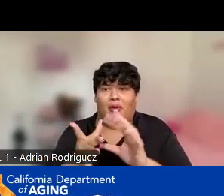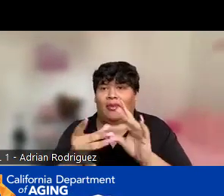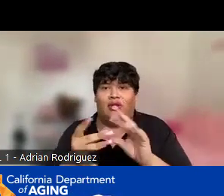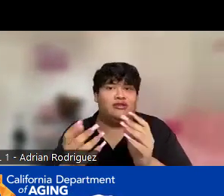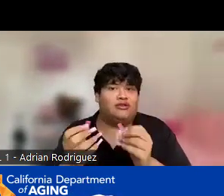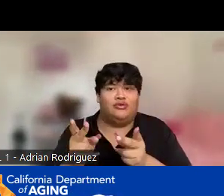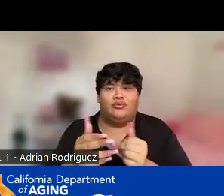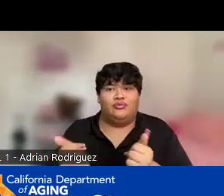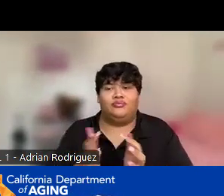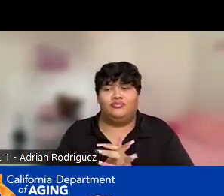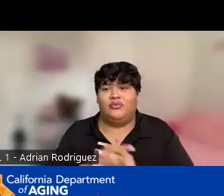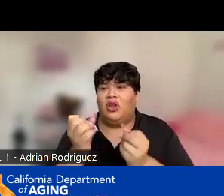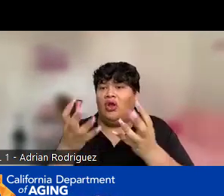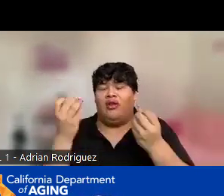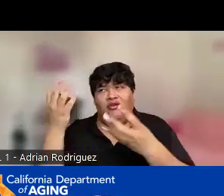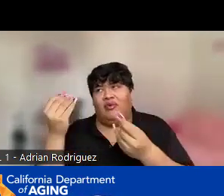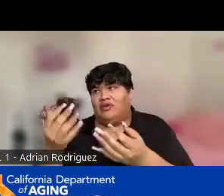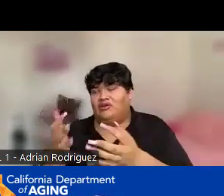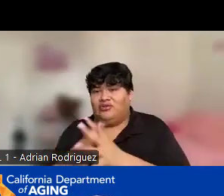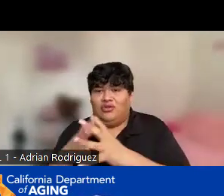Lots of information today.